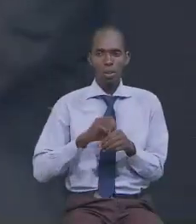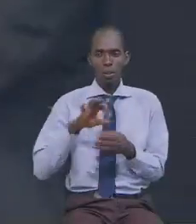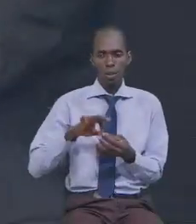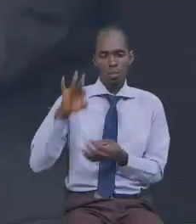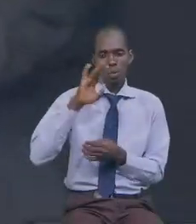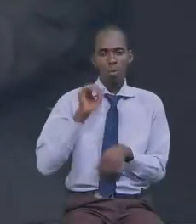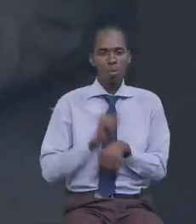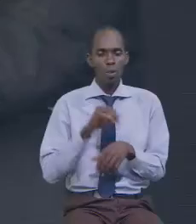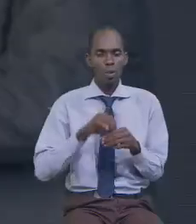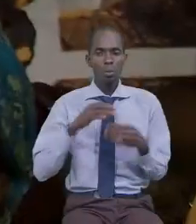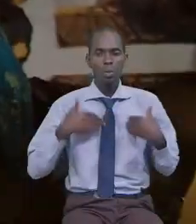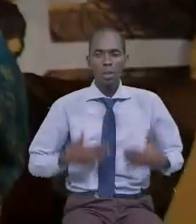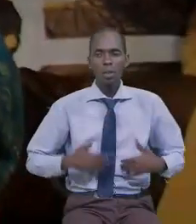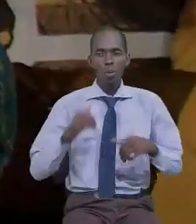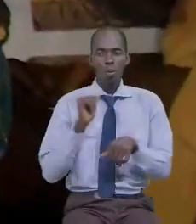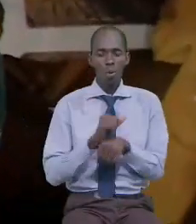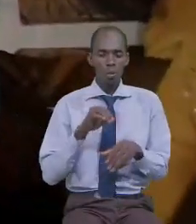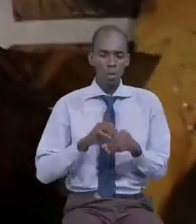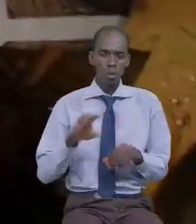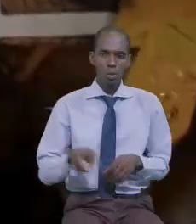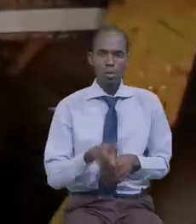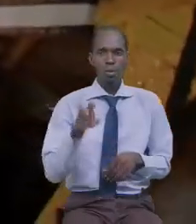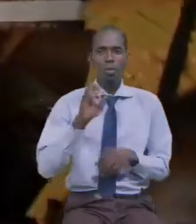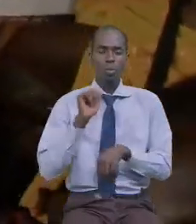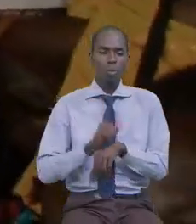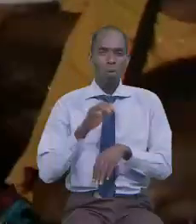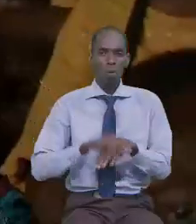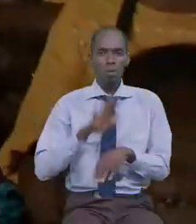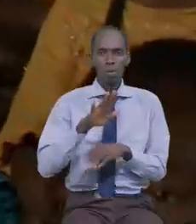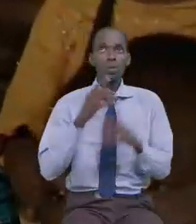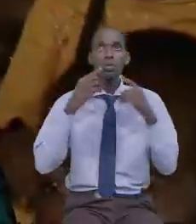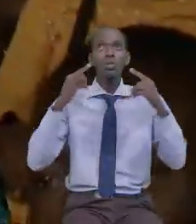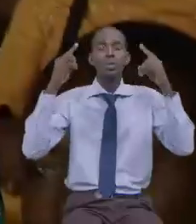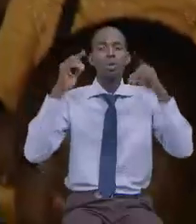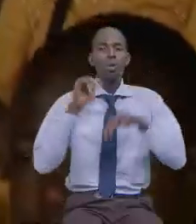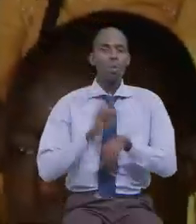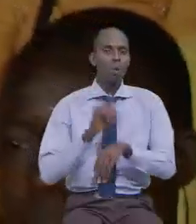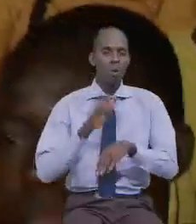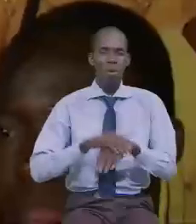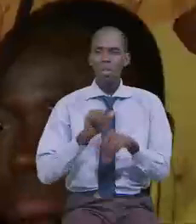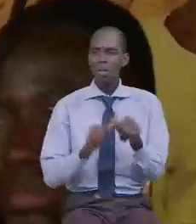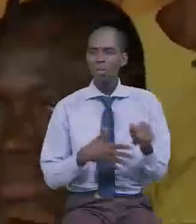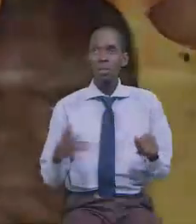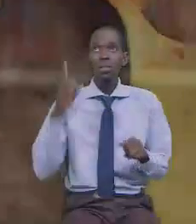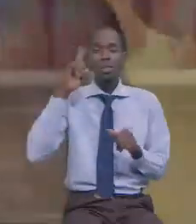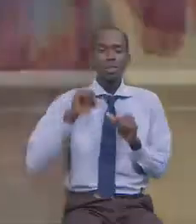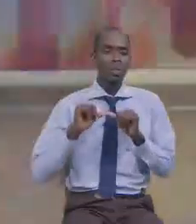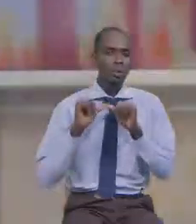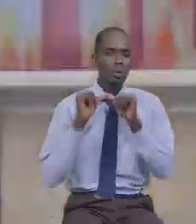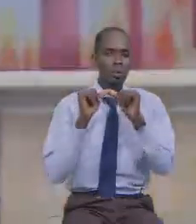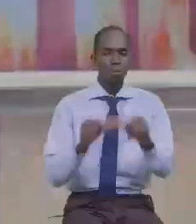He works on your journey. He works on your achievement. He works on everything. He continues to work.